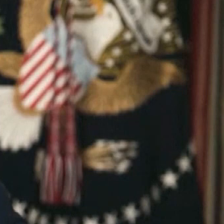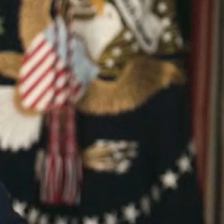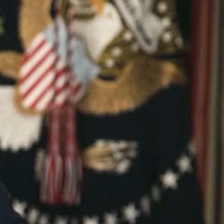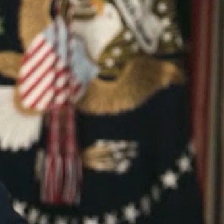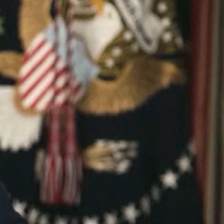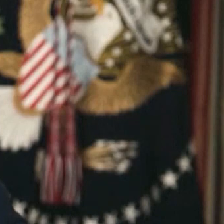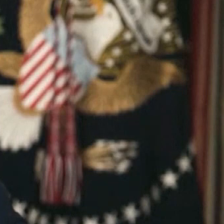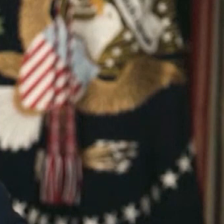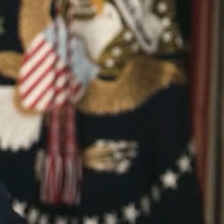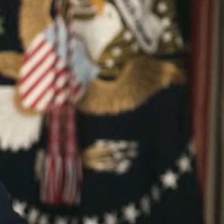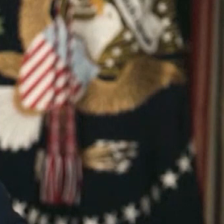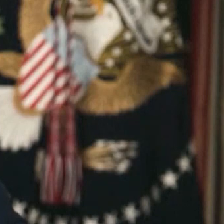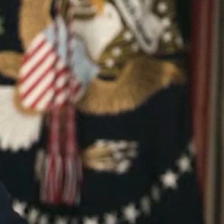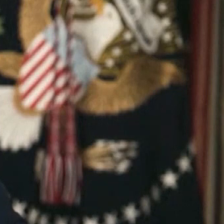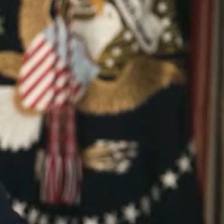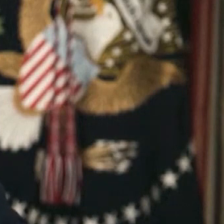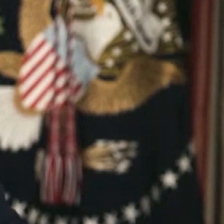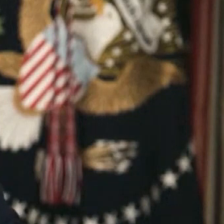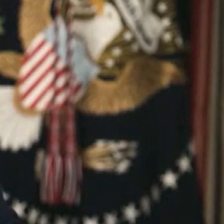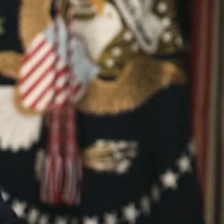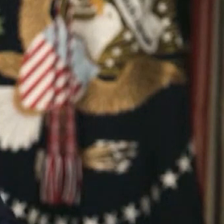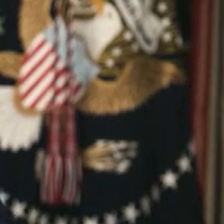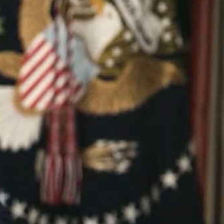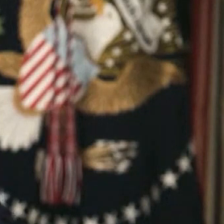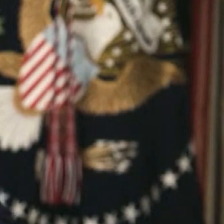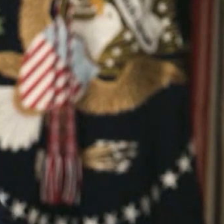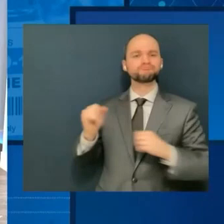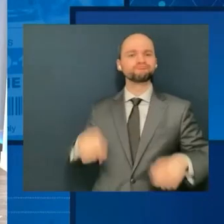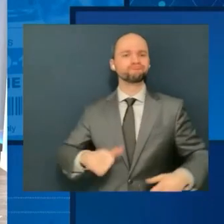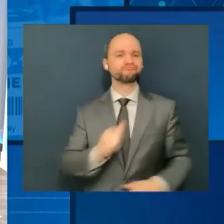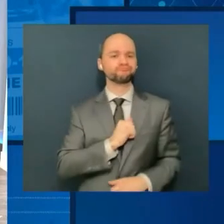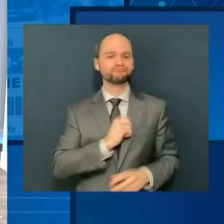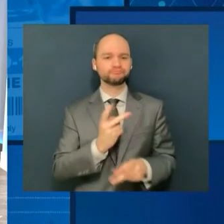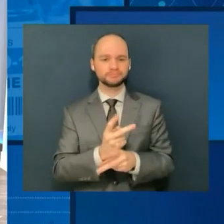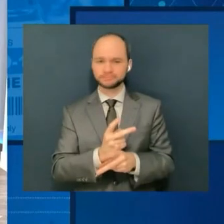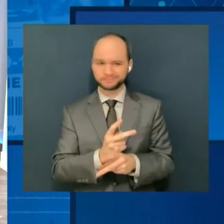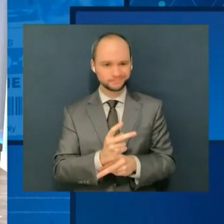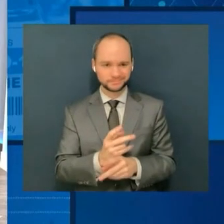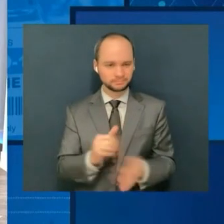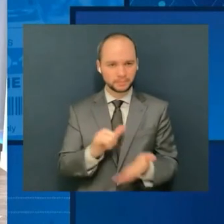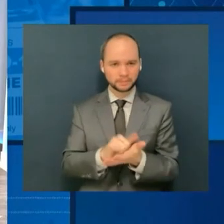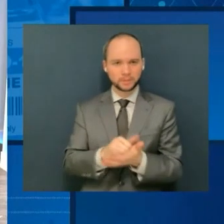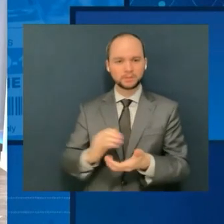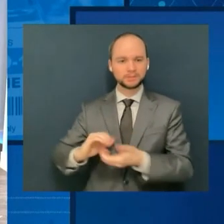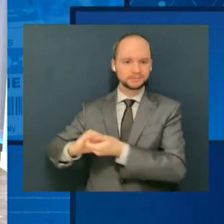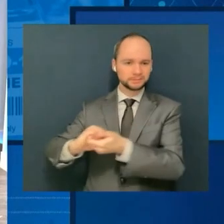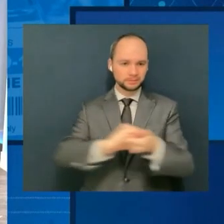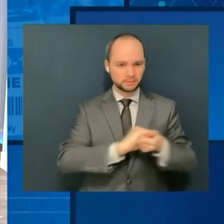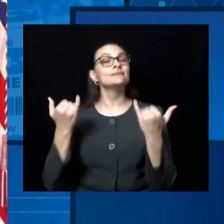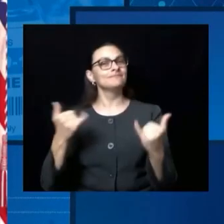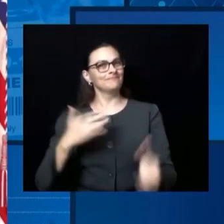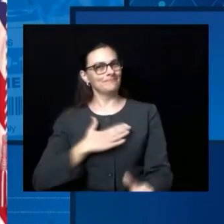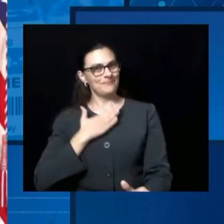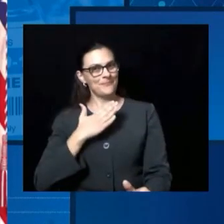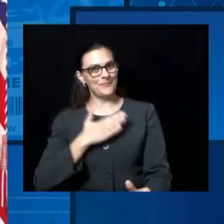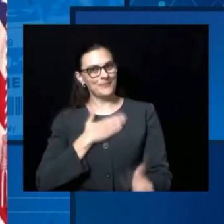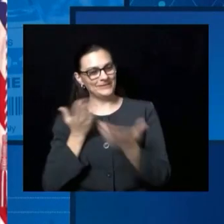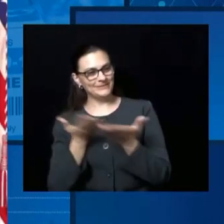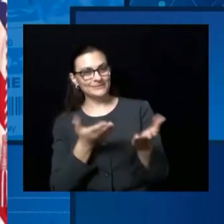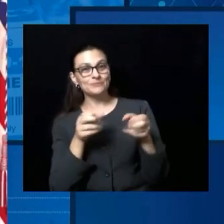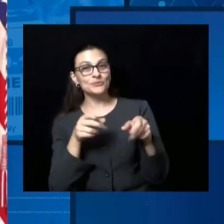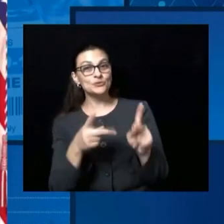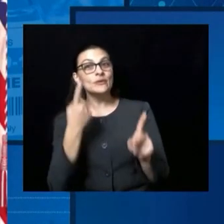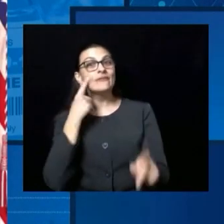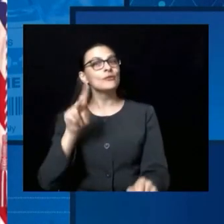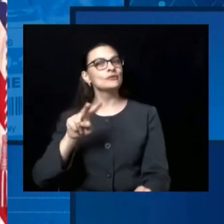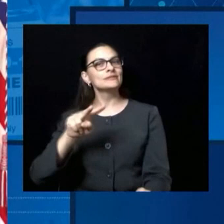protein that is used in many COVID-19 vaccines. The White House explained that the summit has gathered over $3